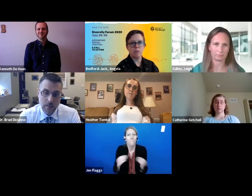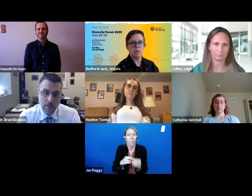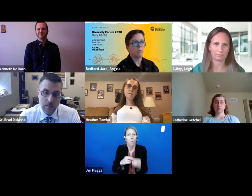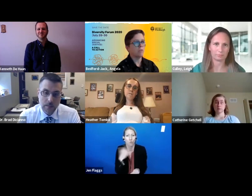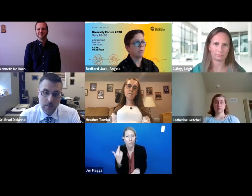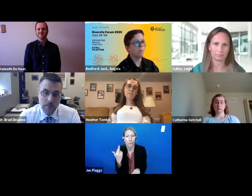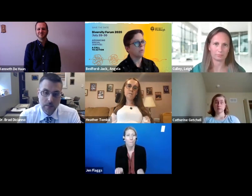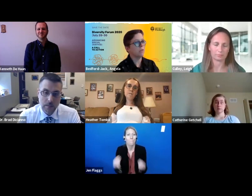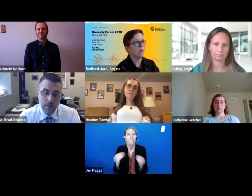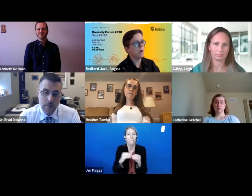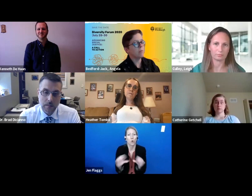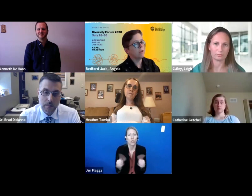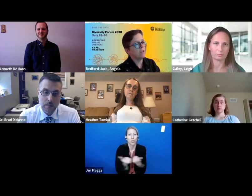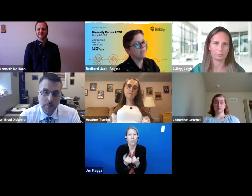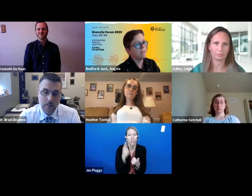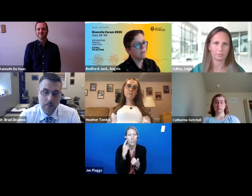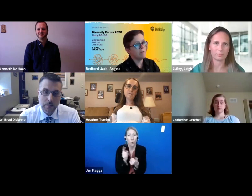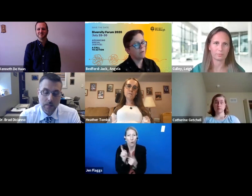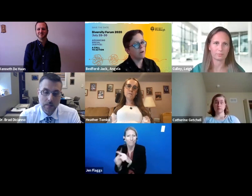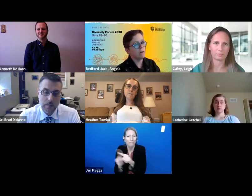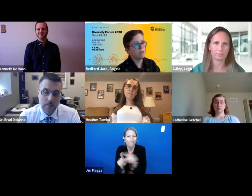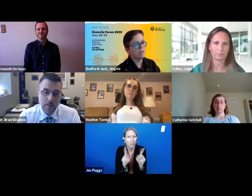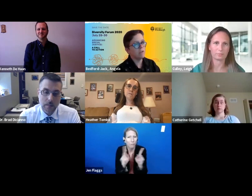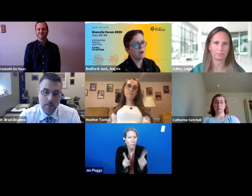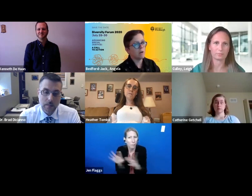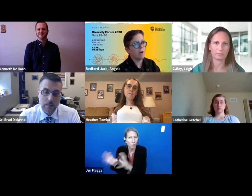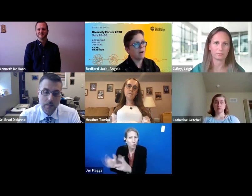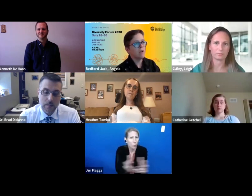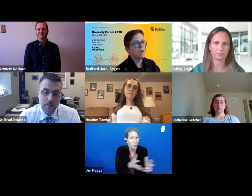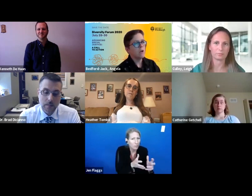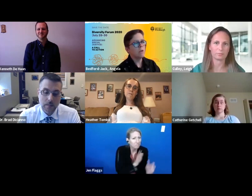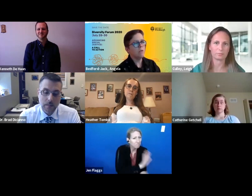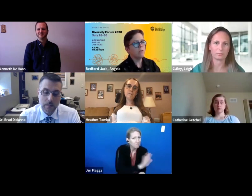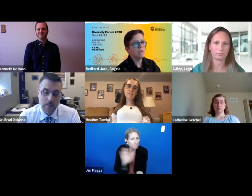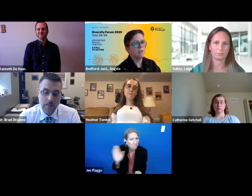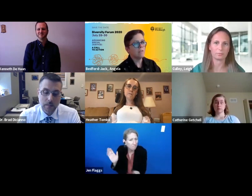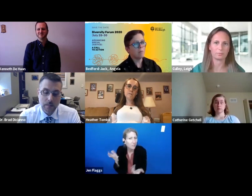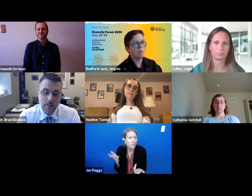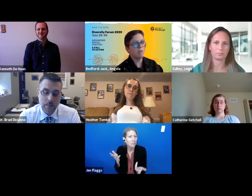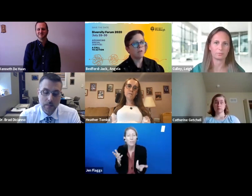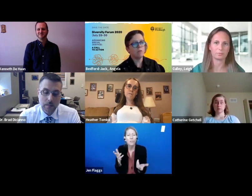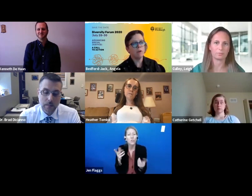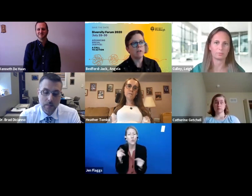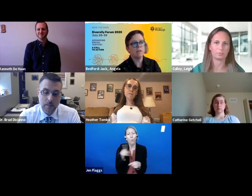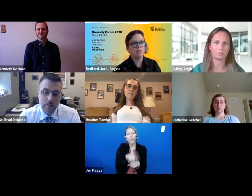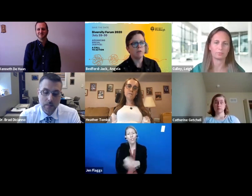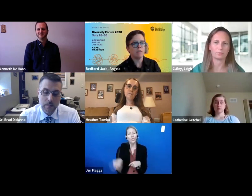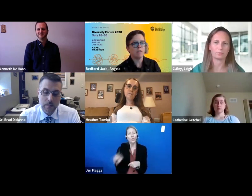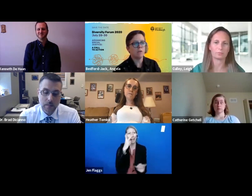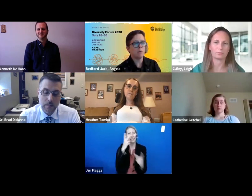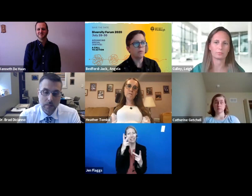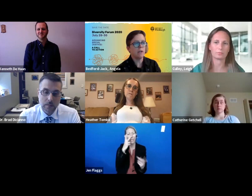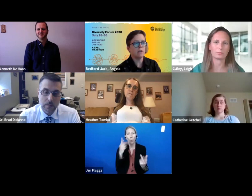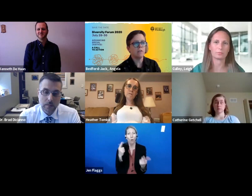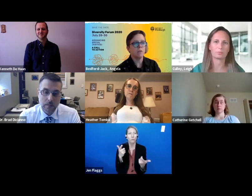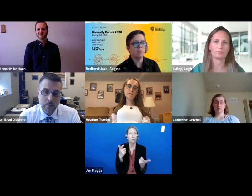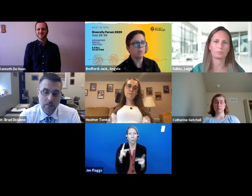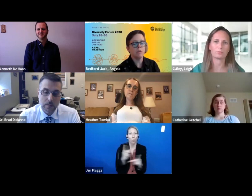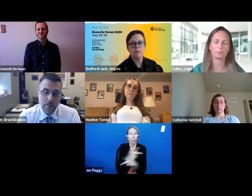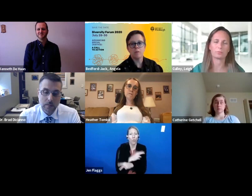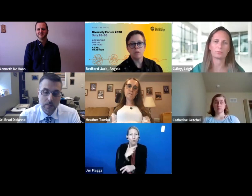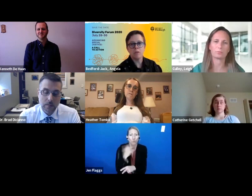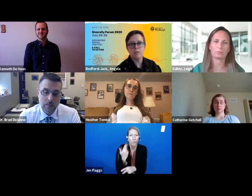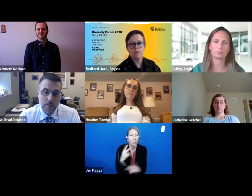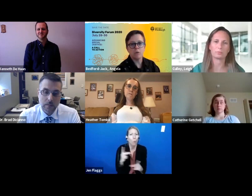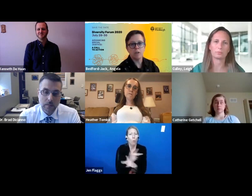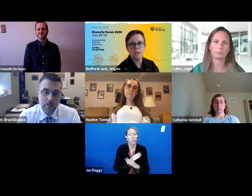challenges for different groups of people. So I'm curious if you all could talk about, what do you see as some of the greatest risks or barriers to